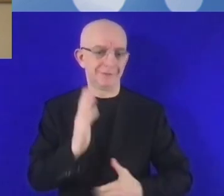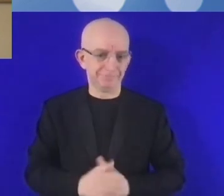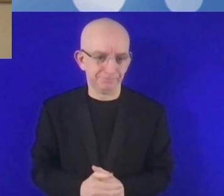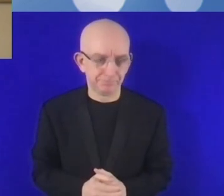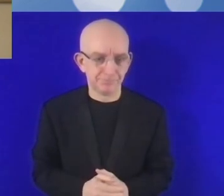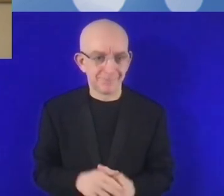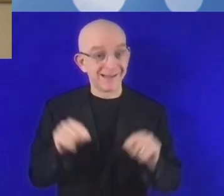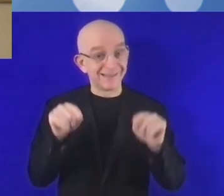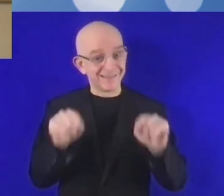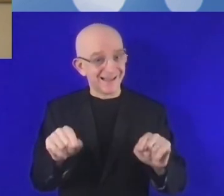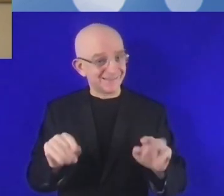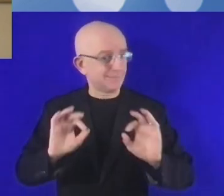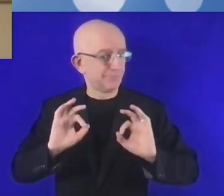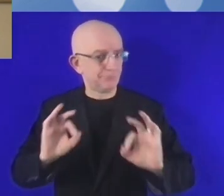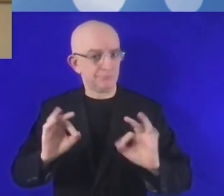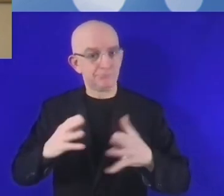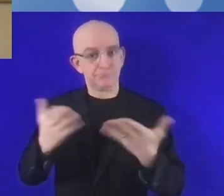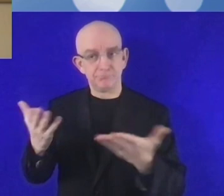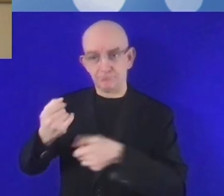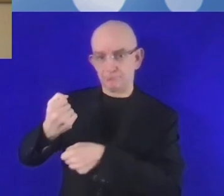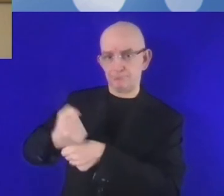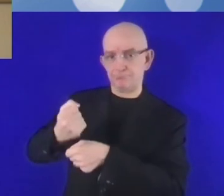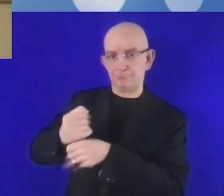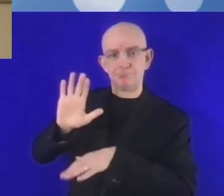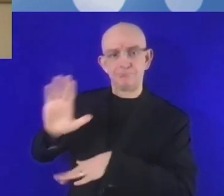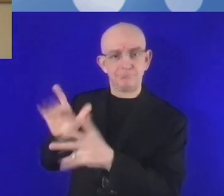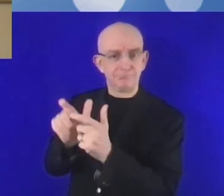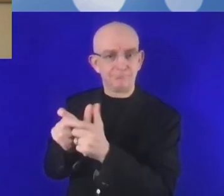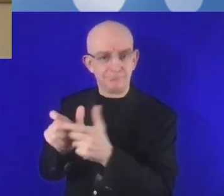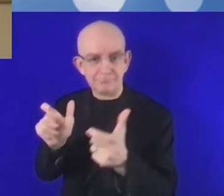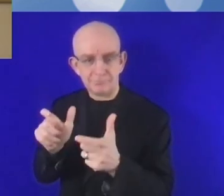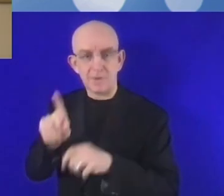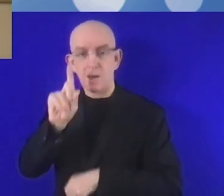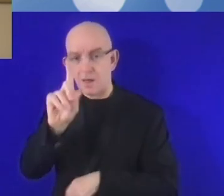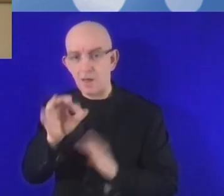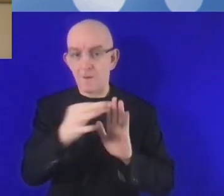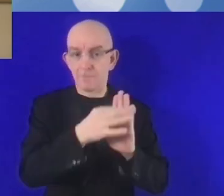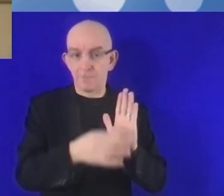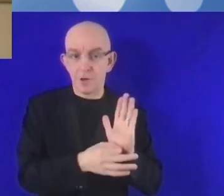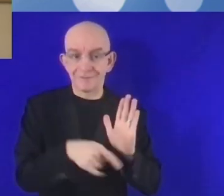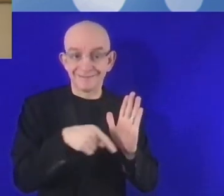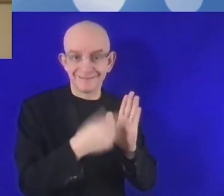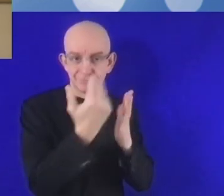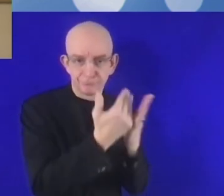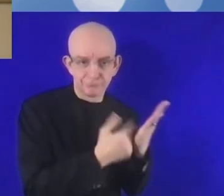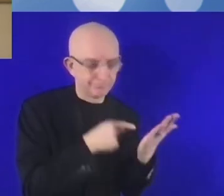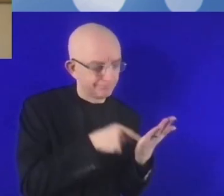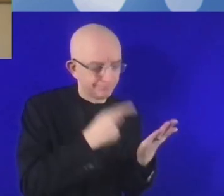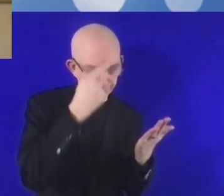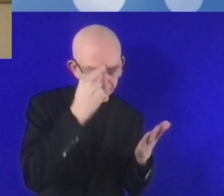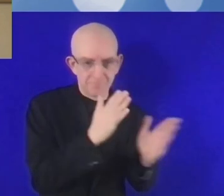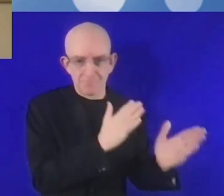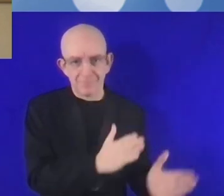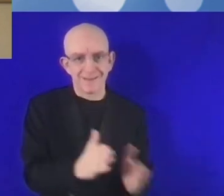to continue the investment into providing more access, you know, we will need these to be provided also by governments